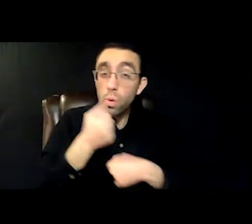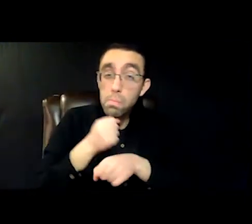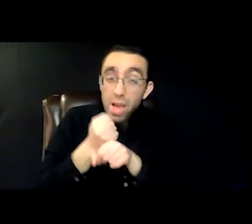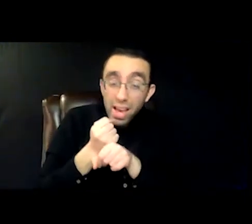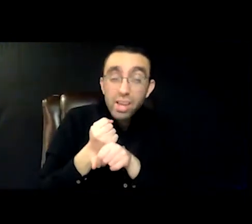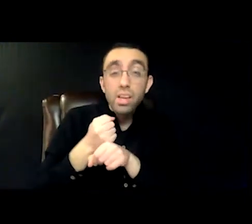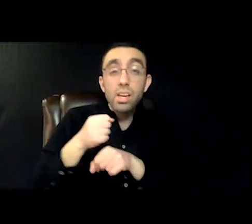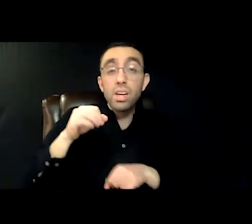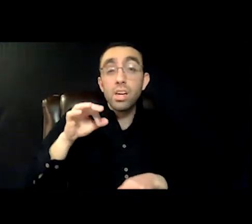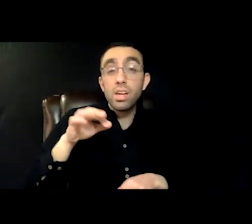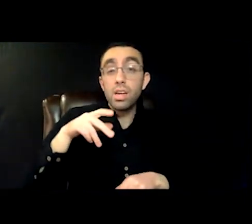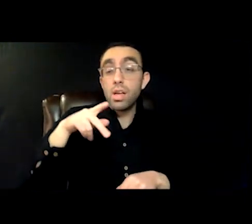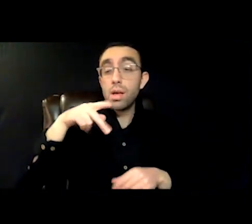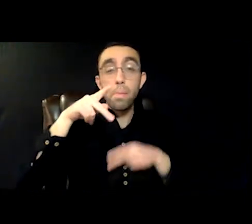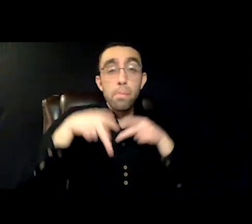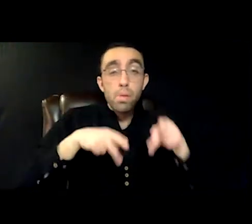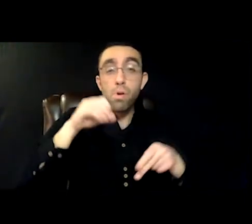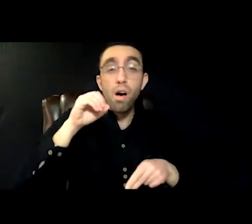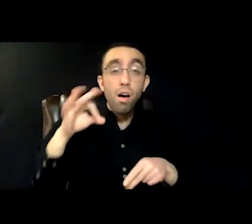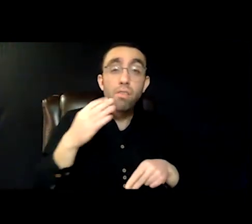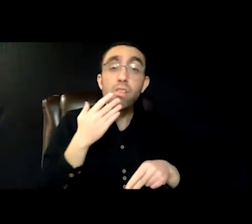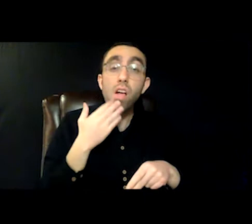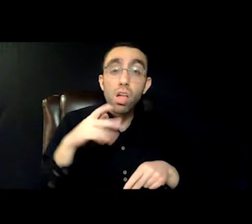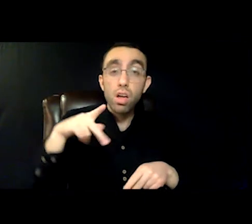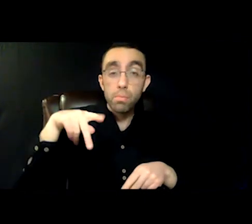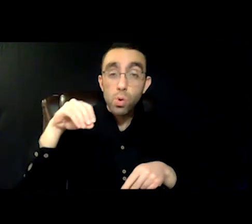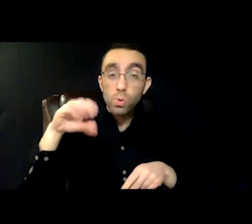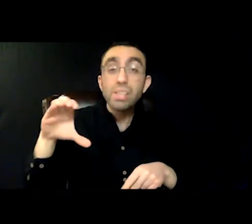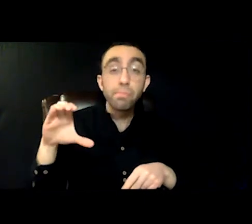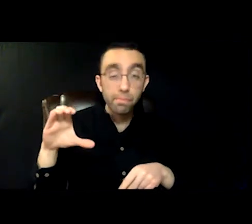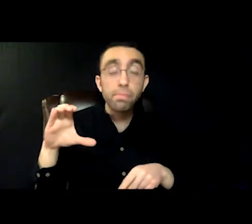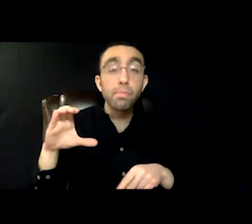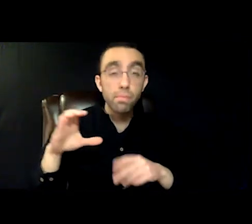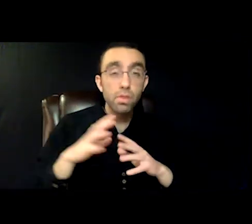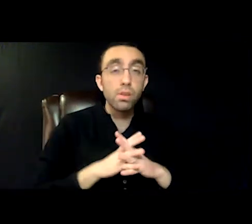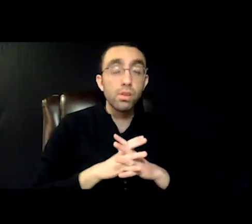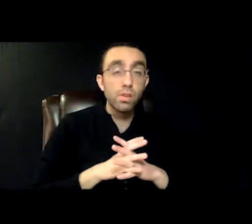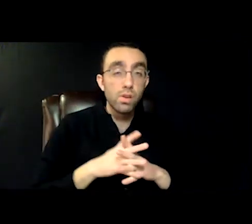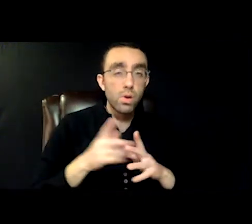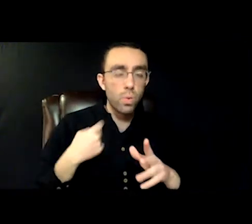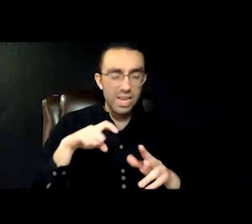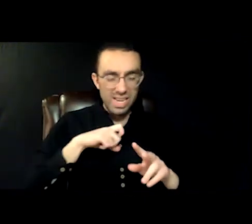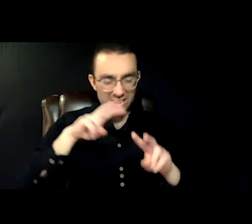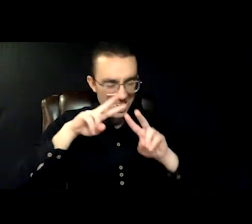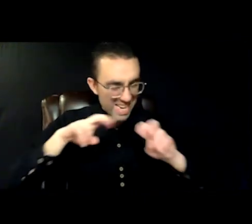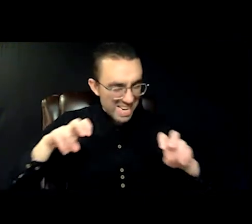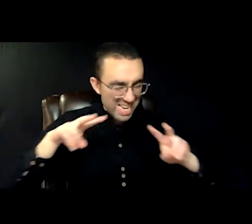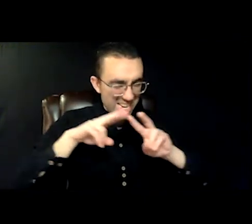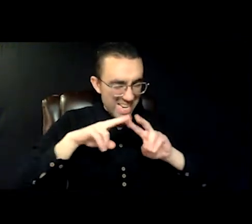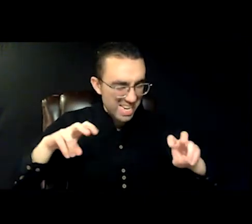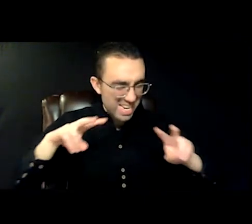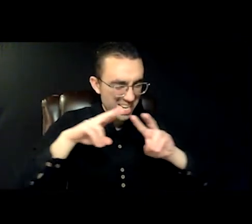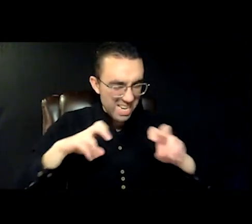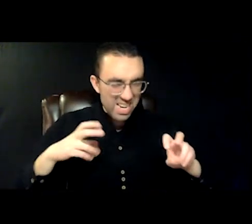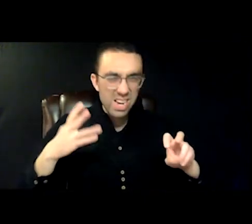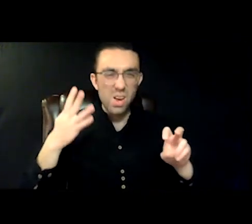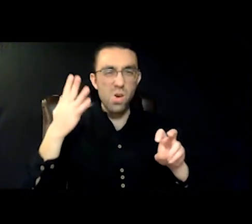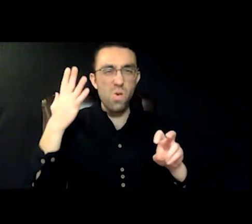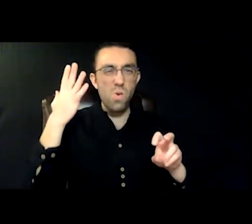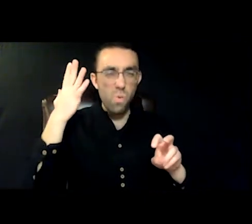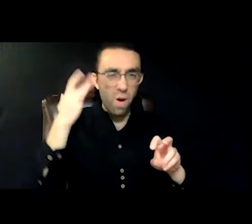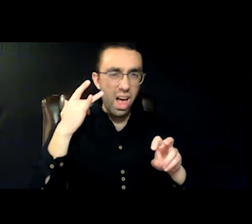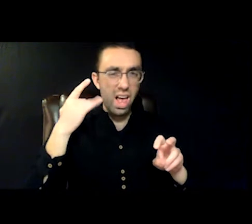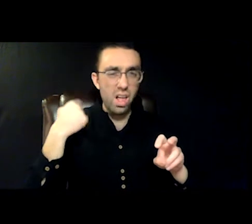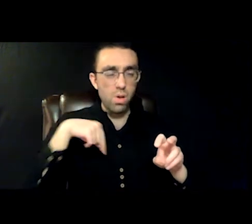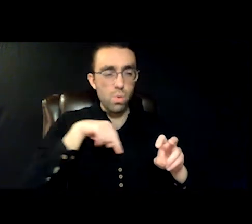of color, at least. So let's re-examine why we are centering an